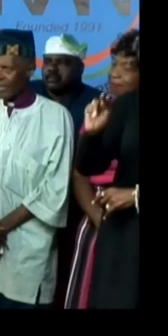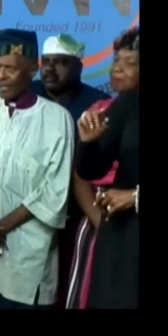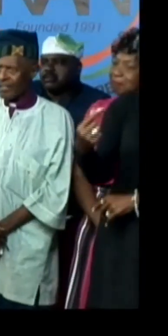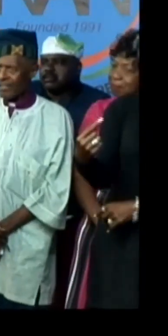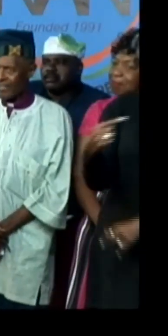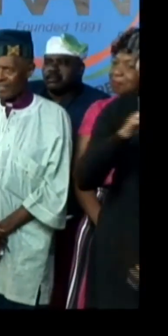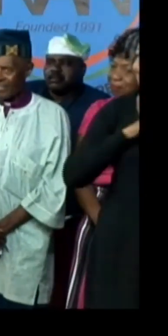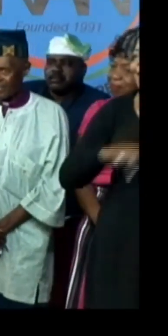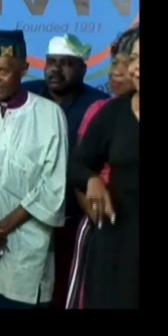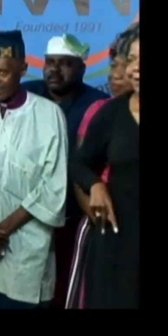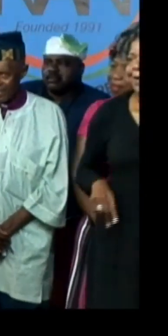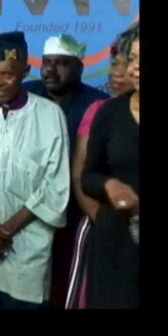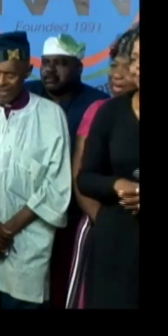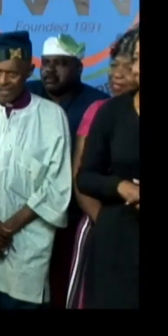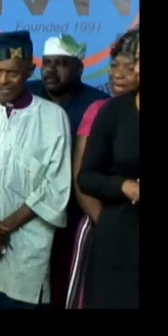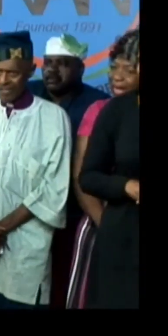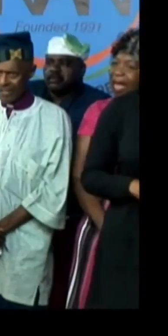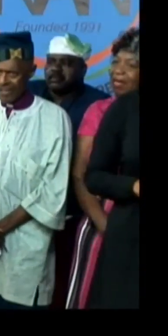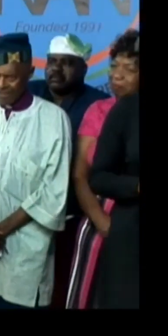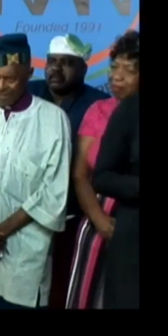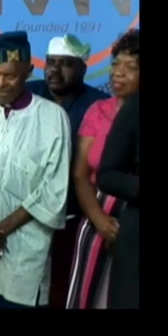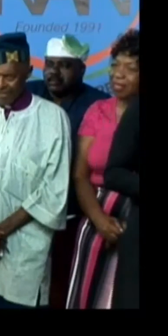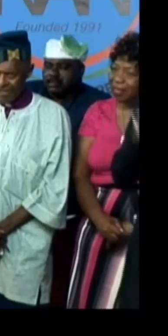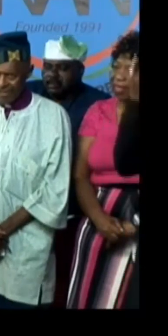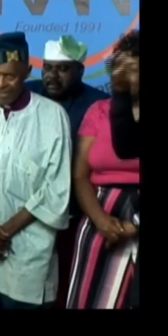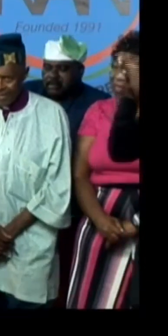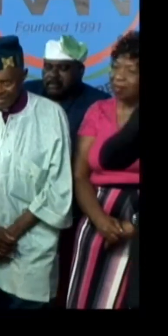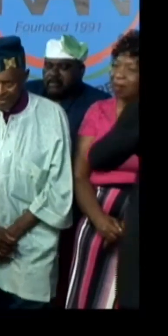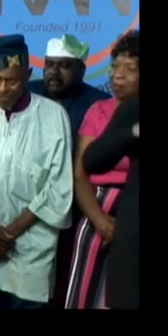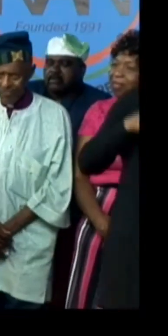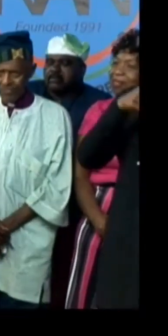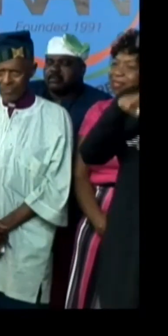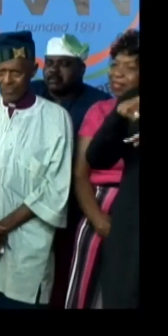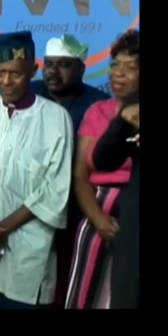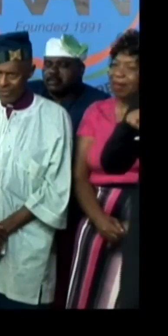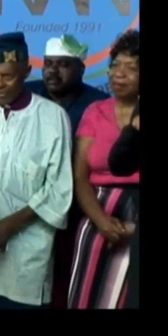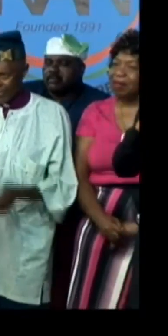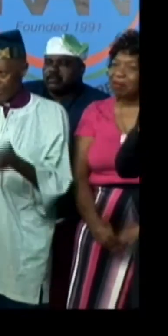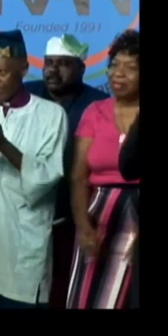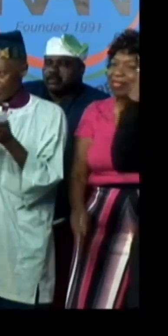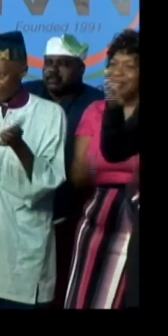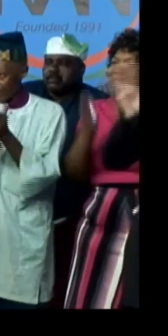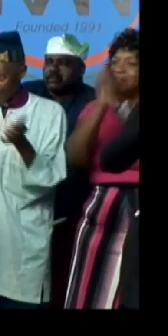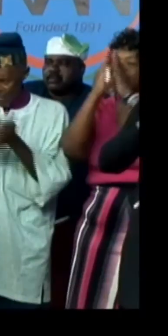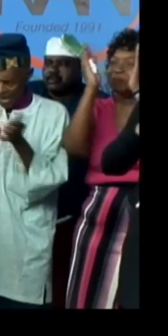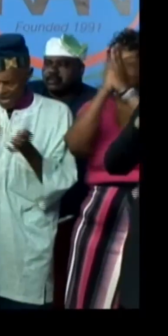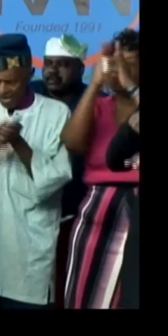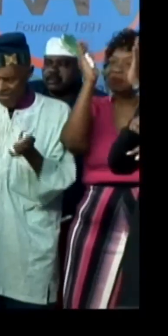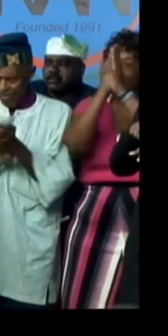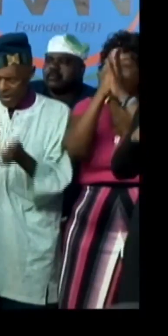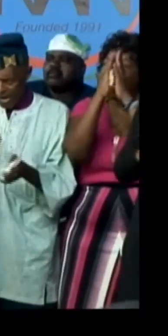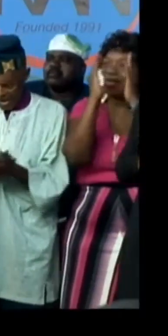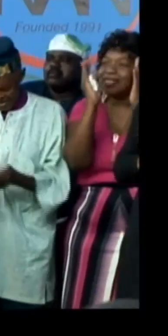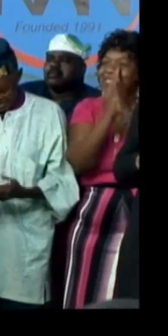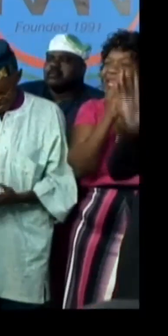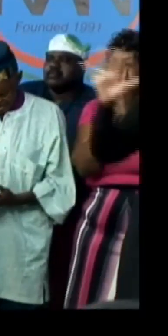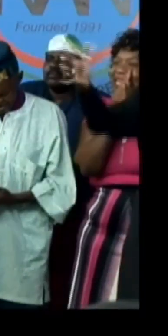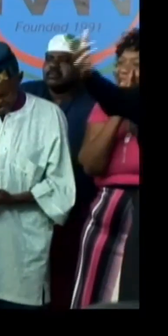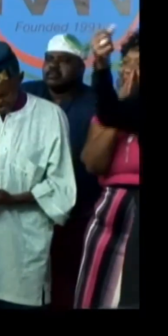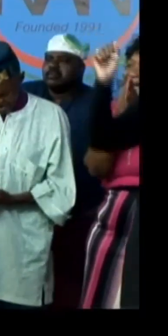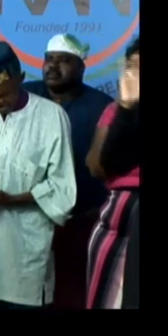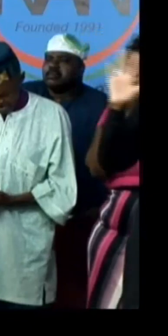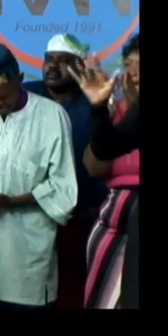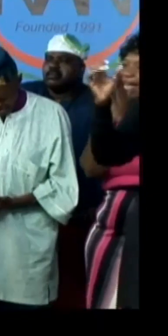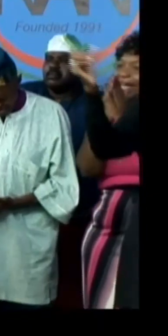It is our day. It is our time. Stand up and claim your victory. Everybody